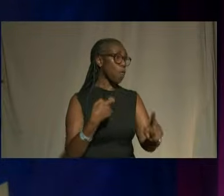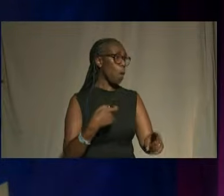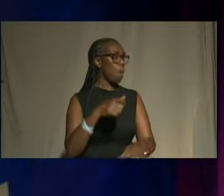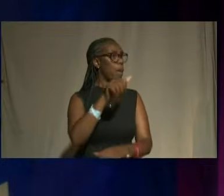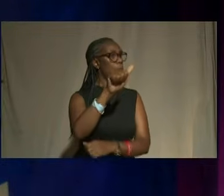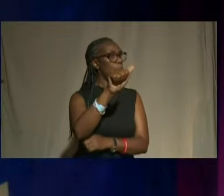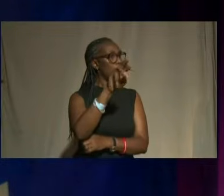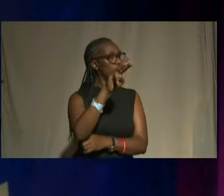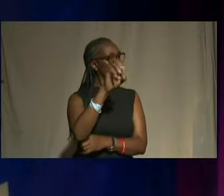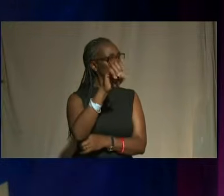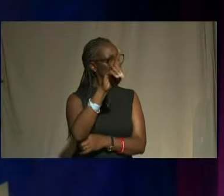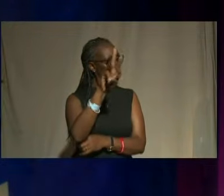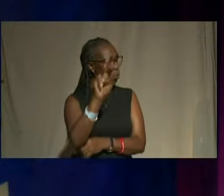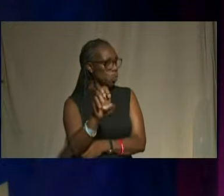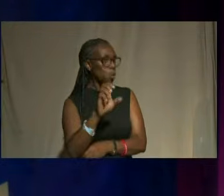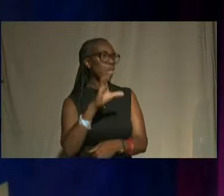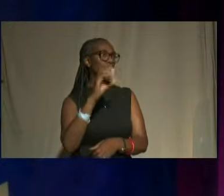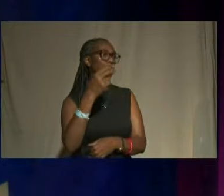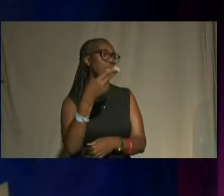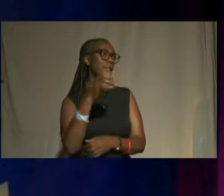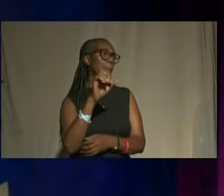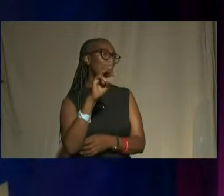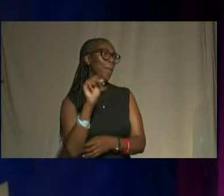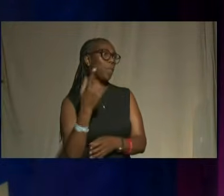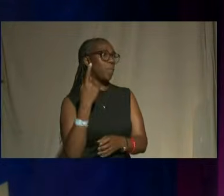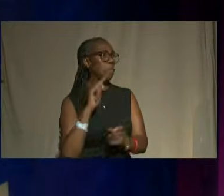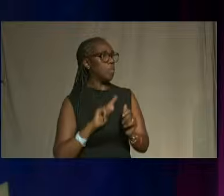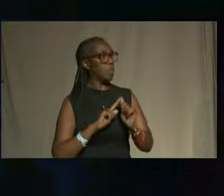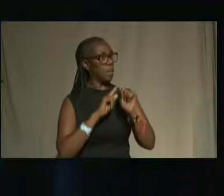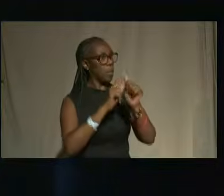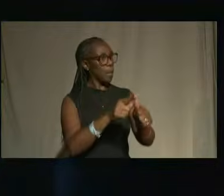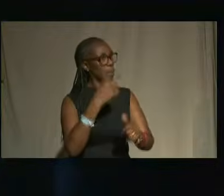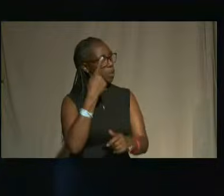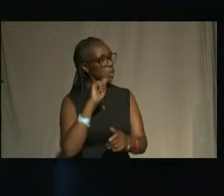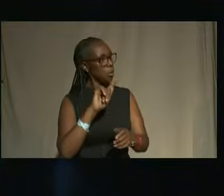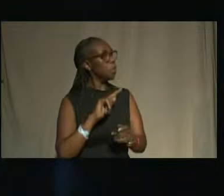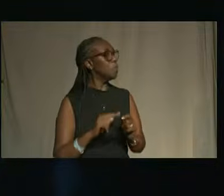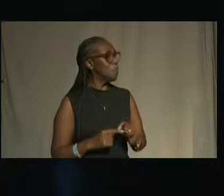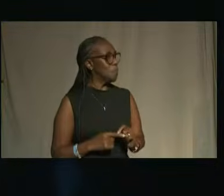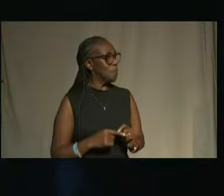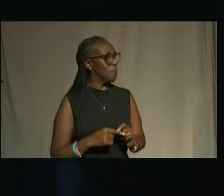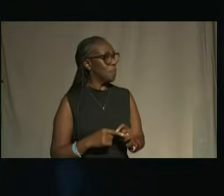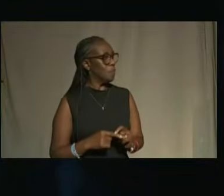Chisholm, and it will be directed to Team PNP.